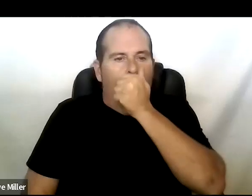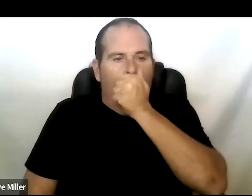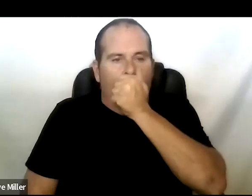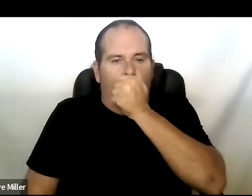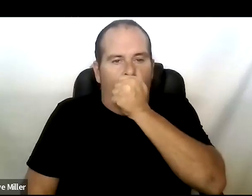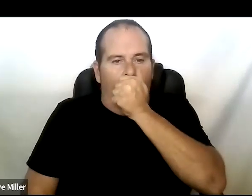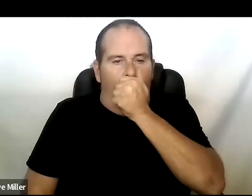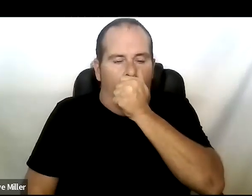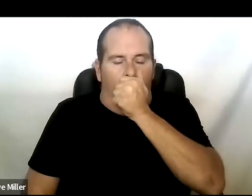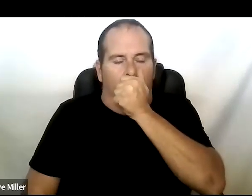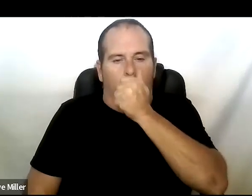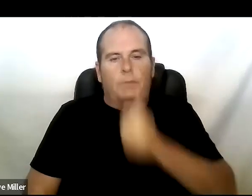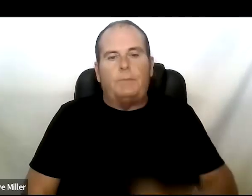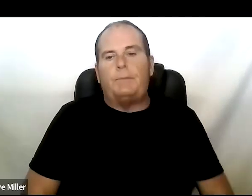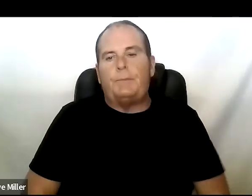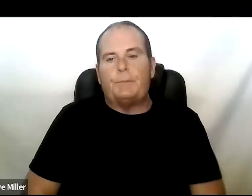Thank you.